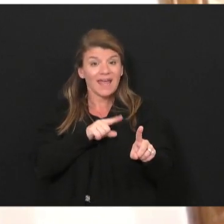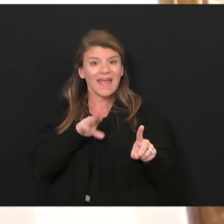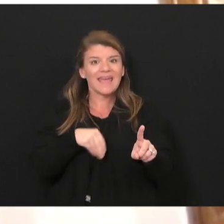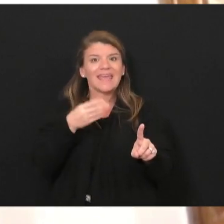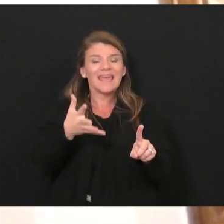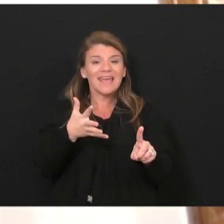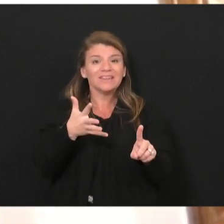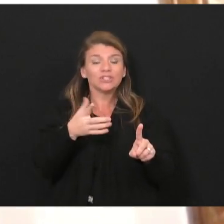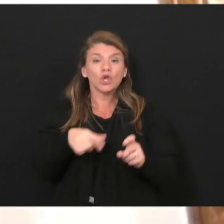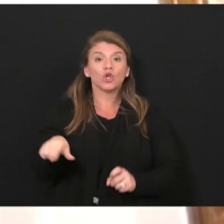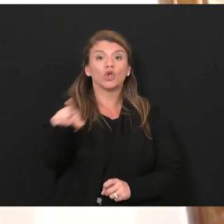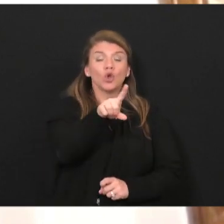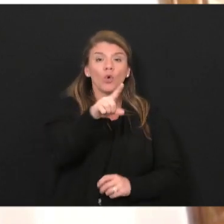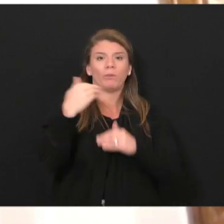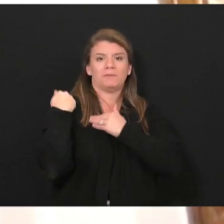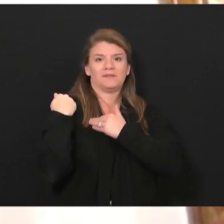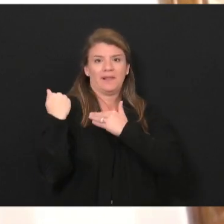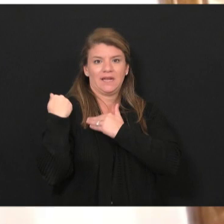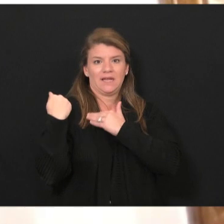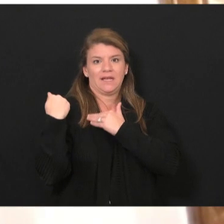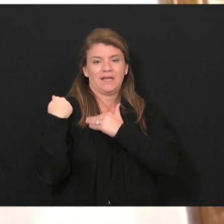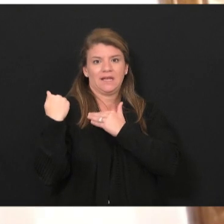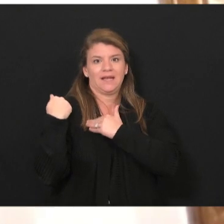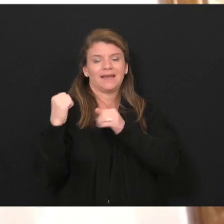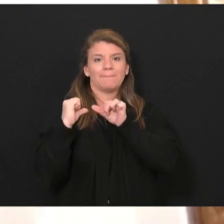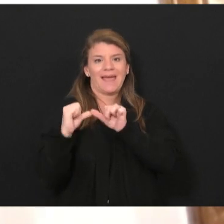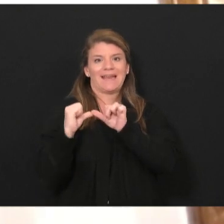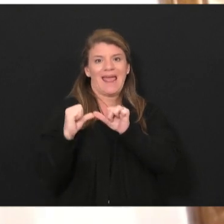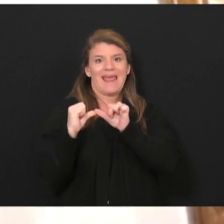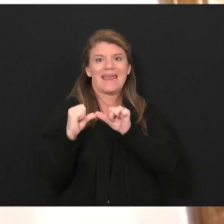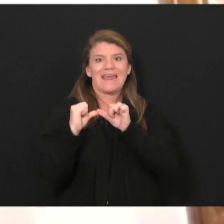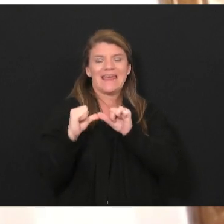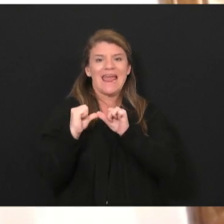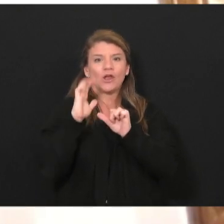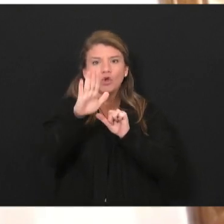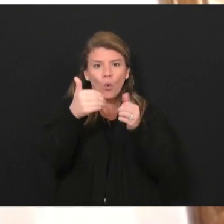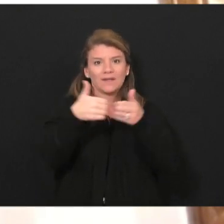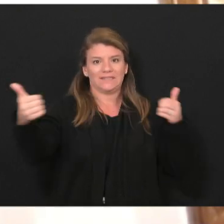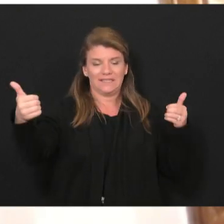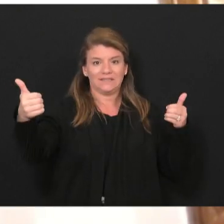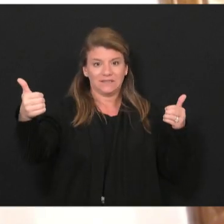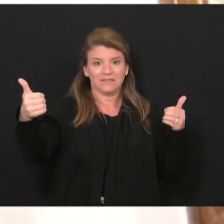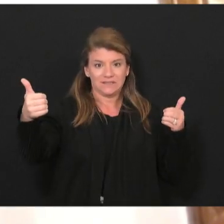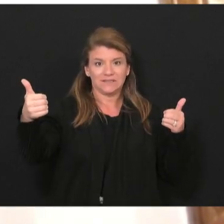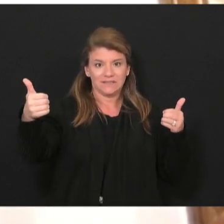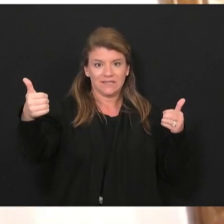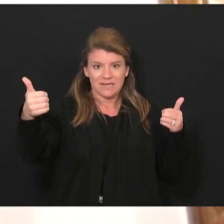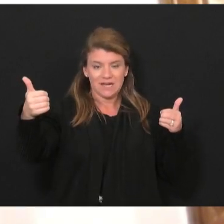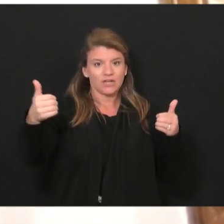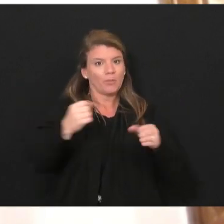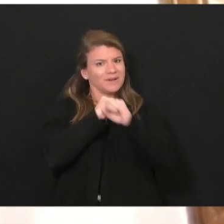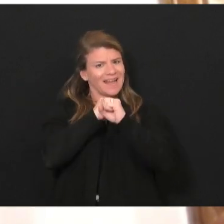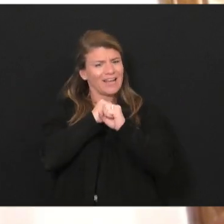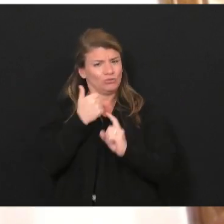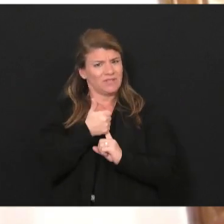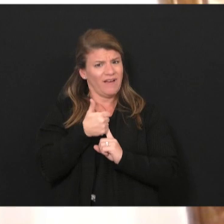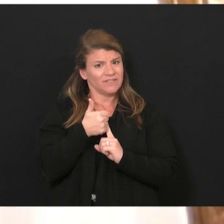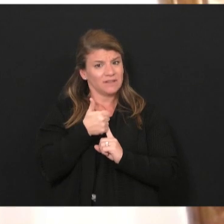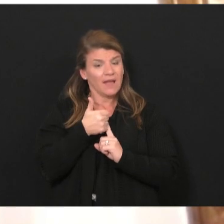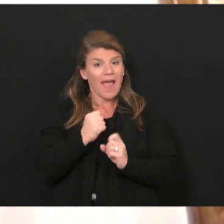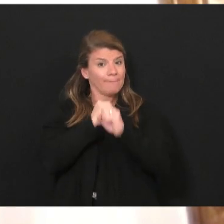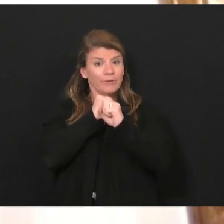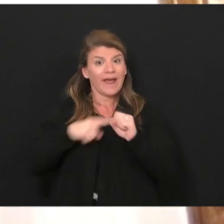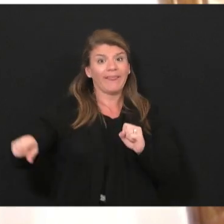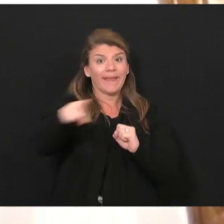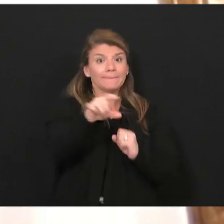each citizen the responsibility to maintain that social distancing and to protect themselves and protect all